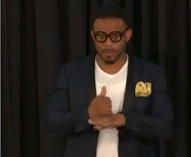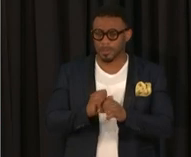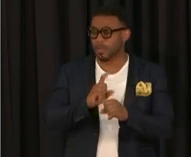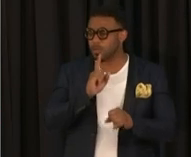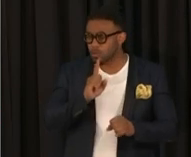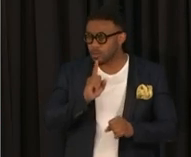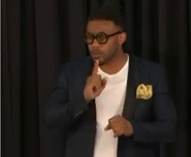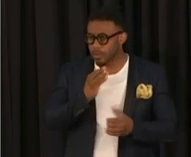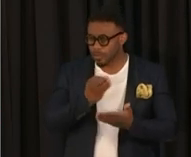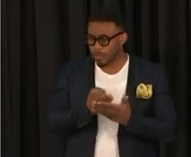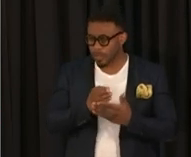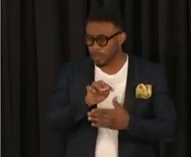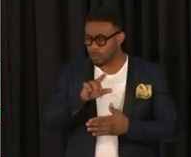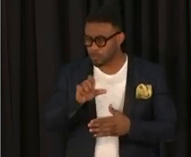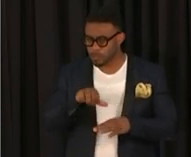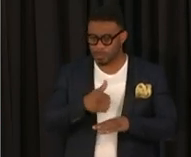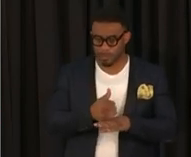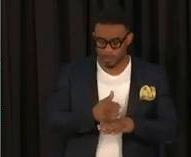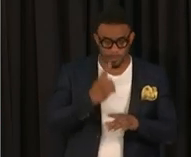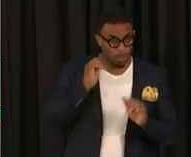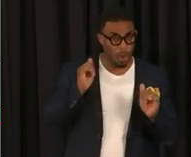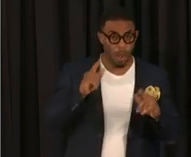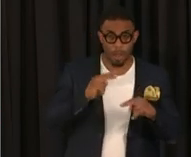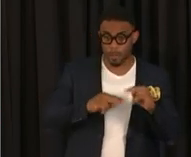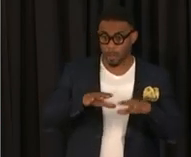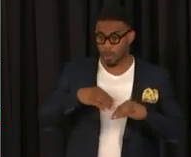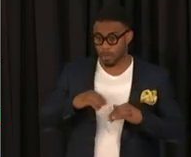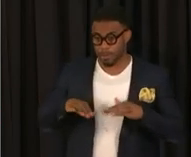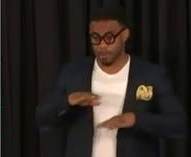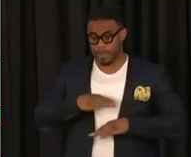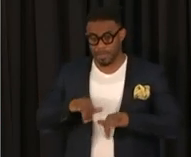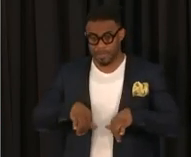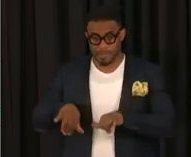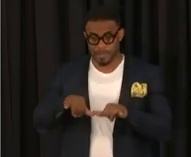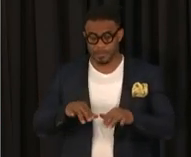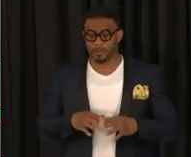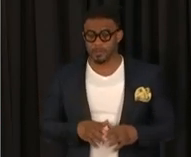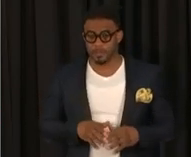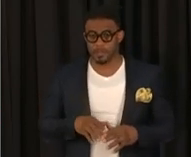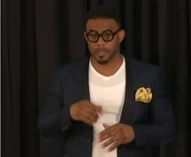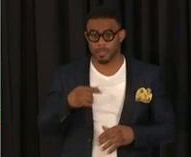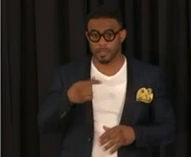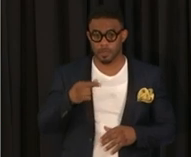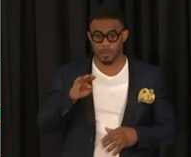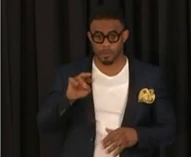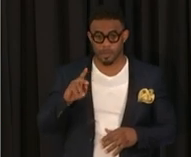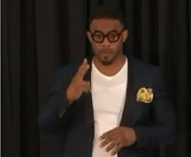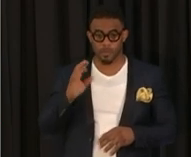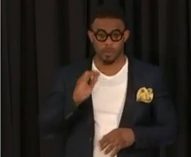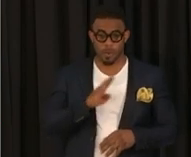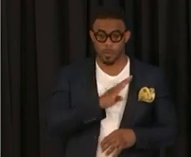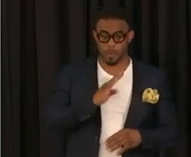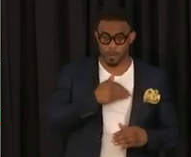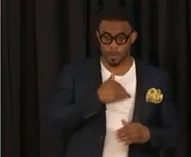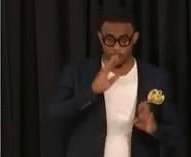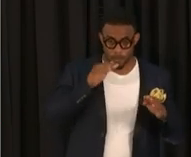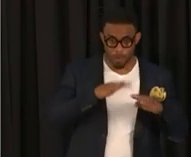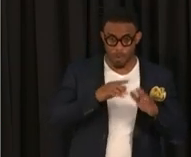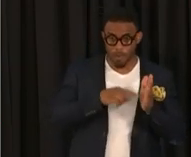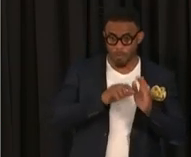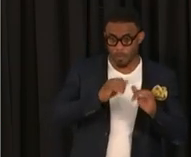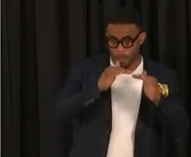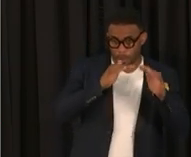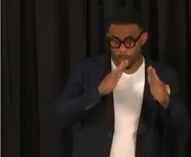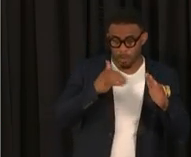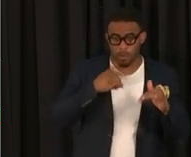out, to make sure that there are financing tools in place for all building owners to meet those standards. At the Green Bank, two of our board members focus on